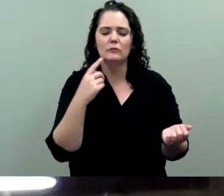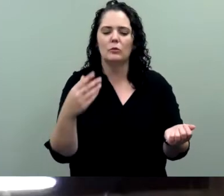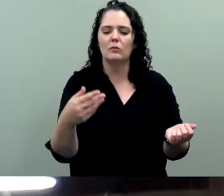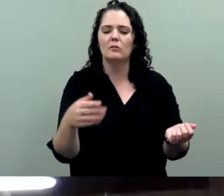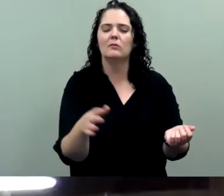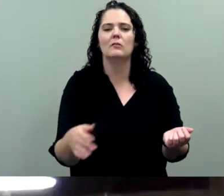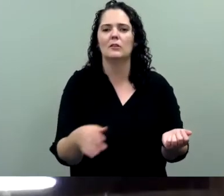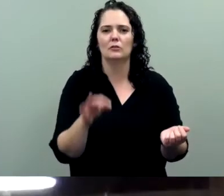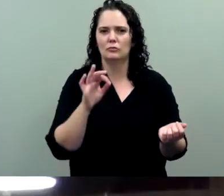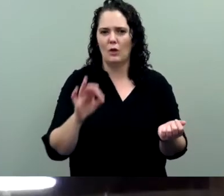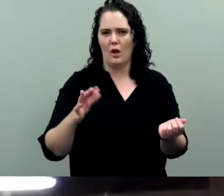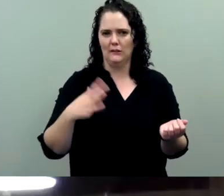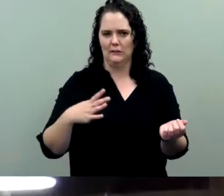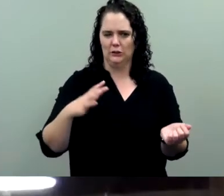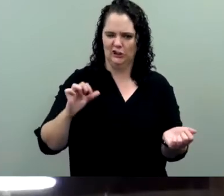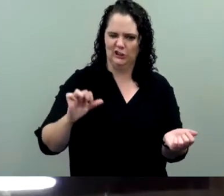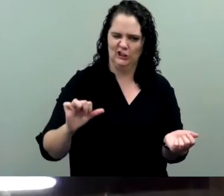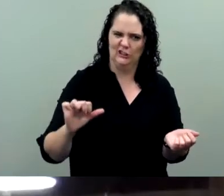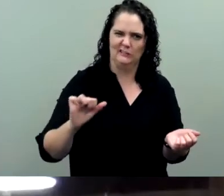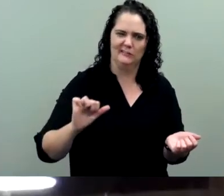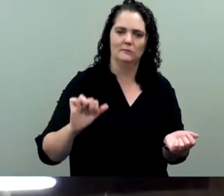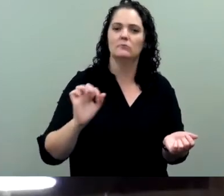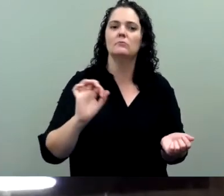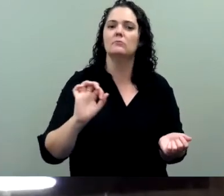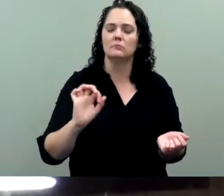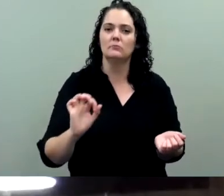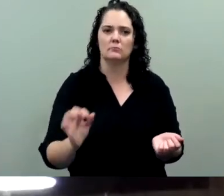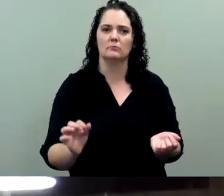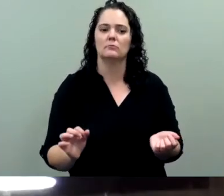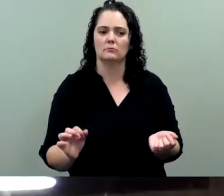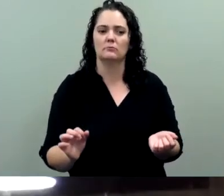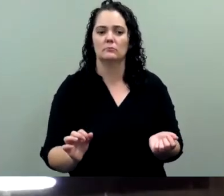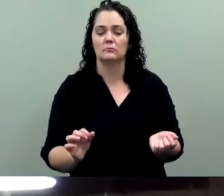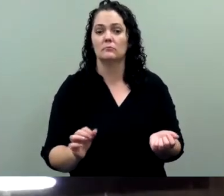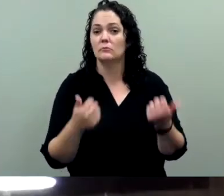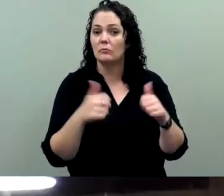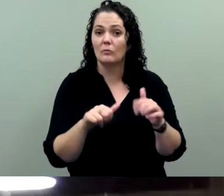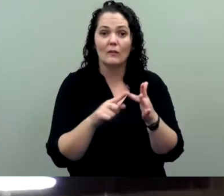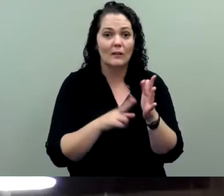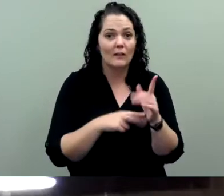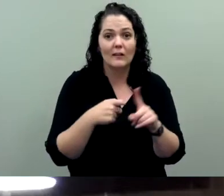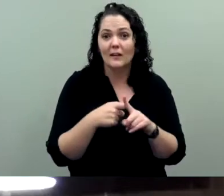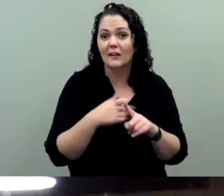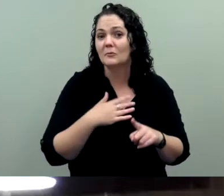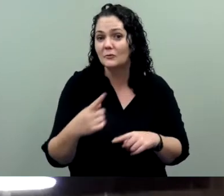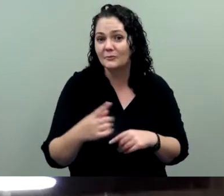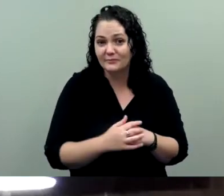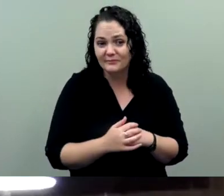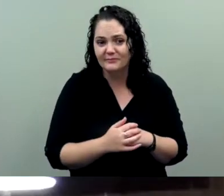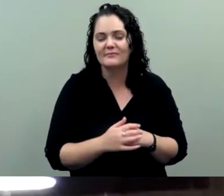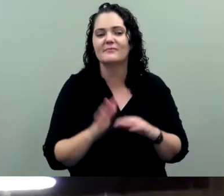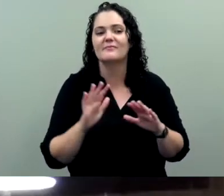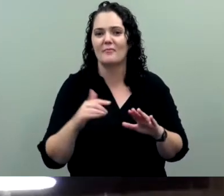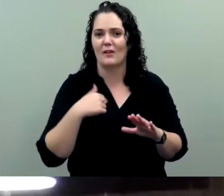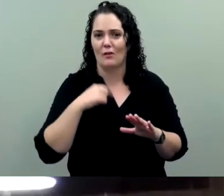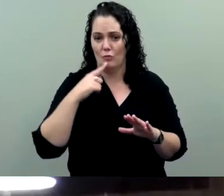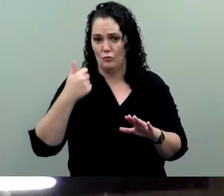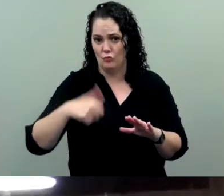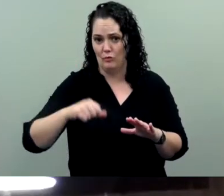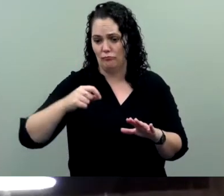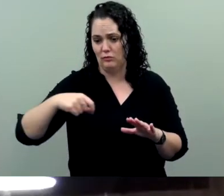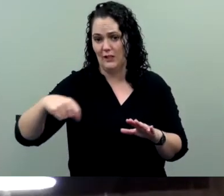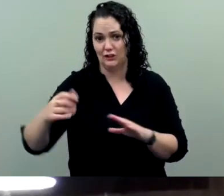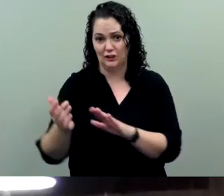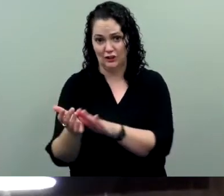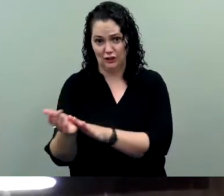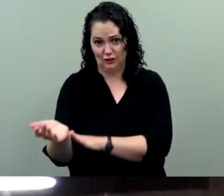and your avocado ink, or a dip pen and your avocado ink, you could use that just as easily too. I'm going to go with a brush on one hand, and I'm going to go with a